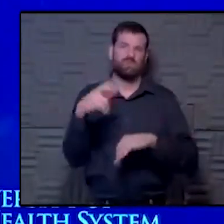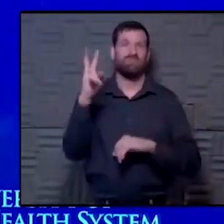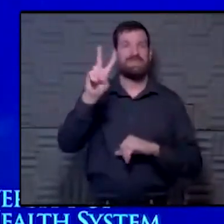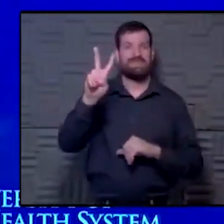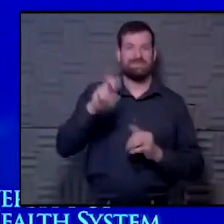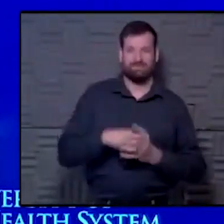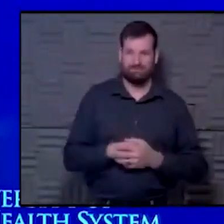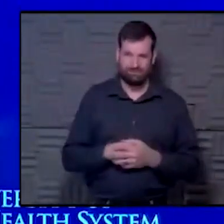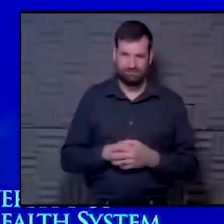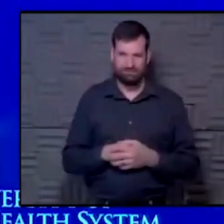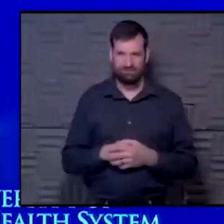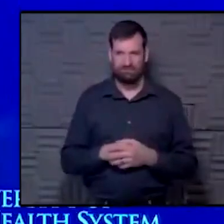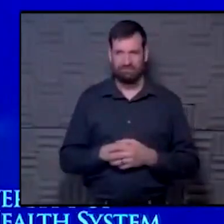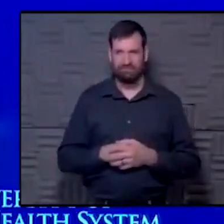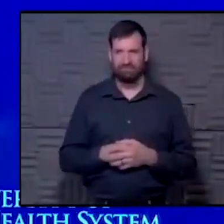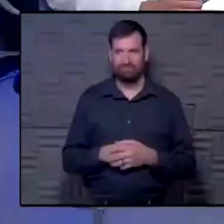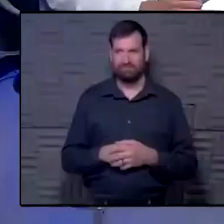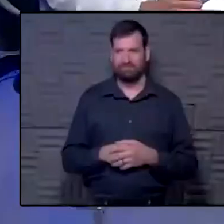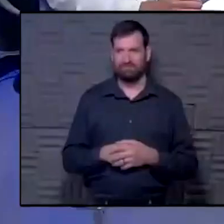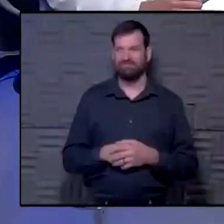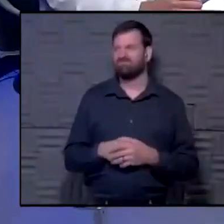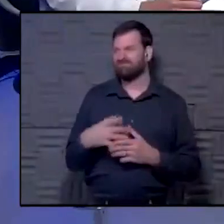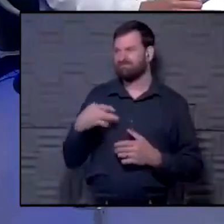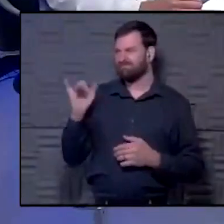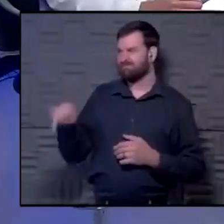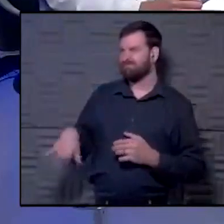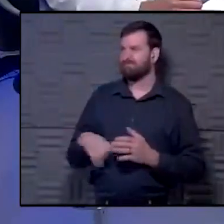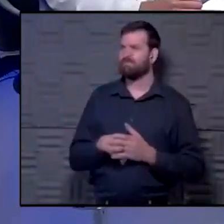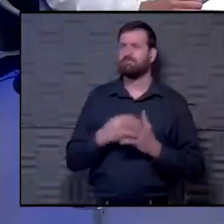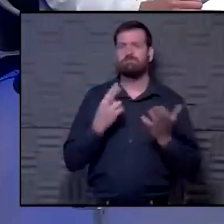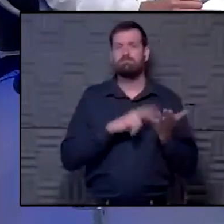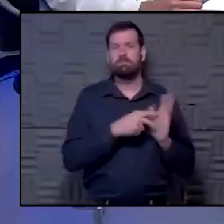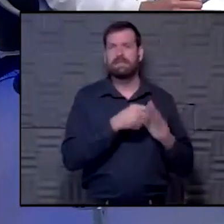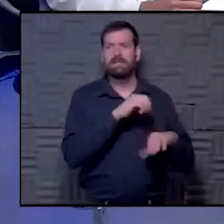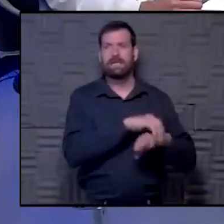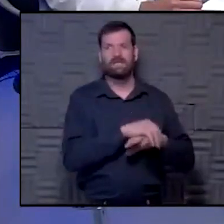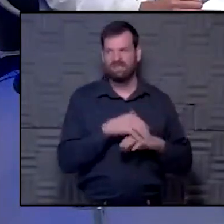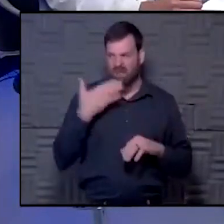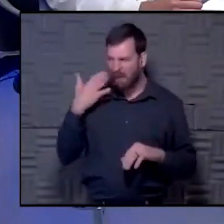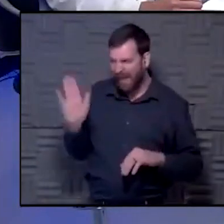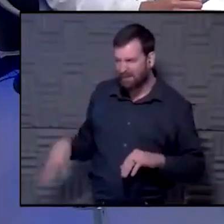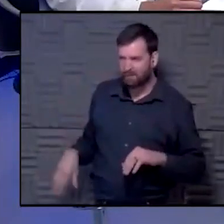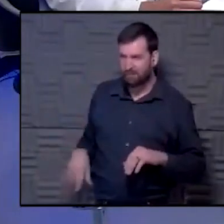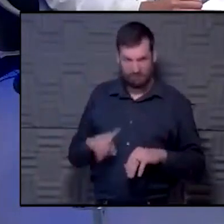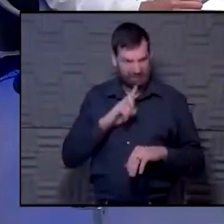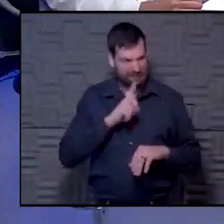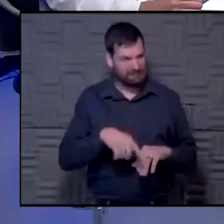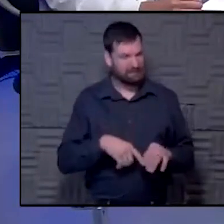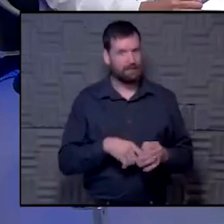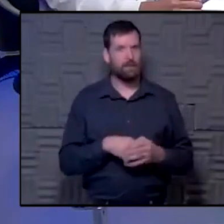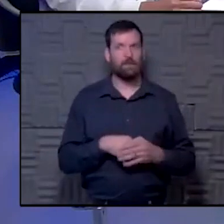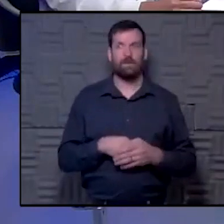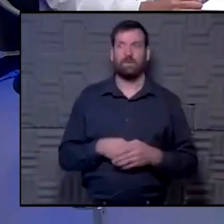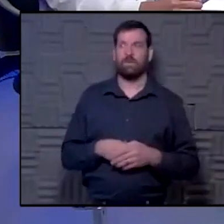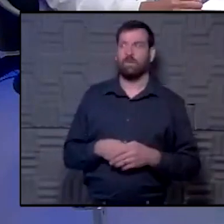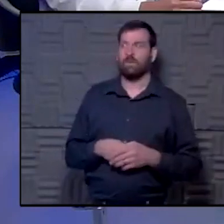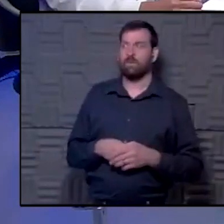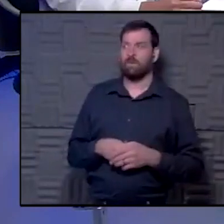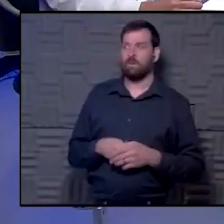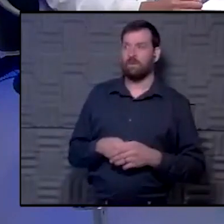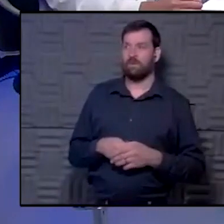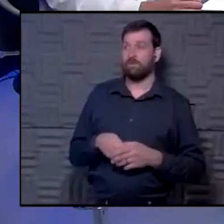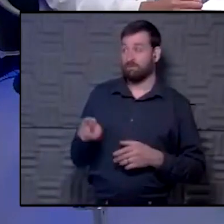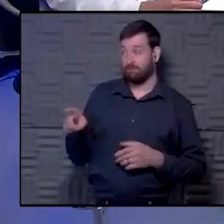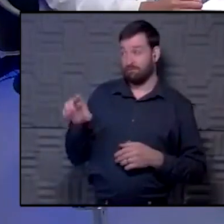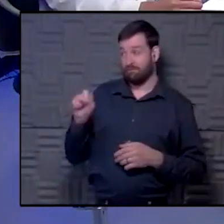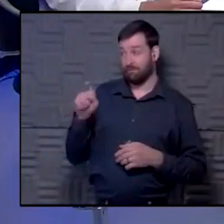V. Questions? Don't do that in England. I like that. What does that mean in England? It's bad. Is it bad? Yeah. Oh, You is know, that you being thing? the Star